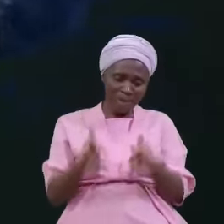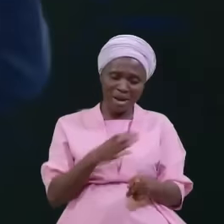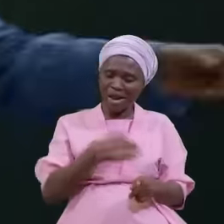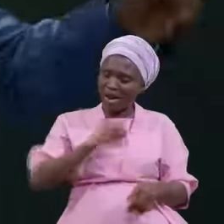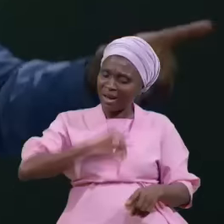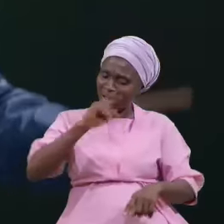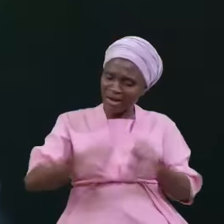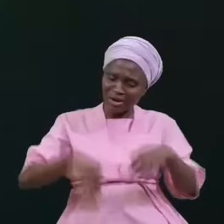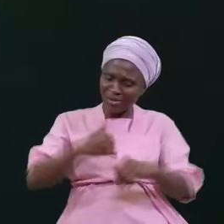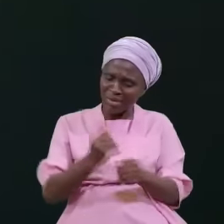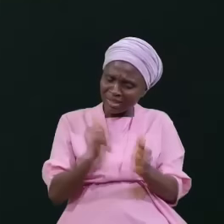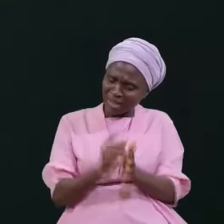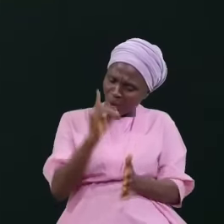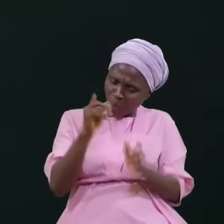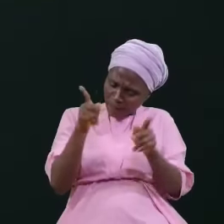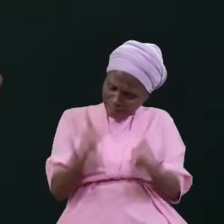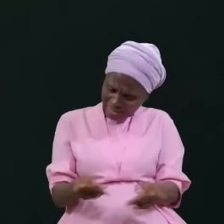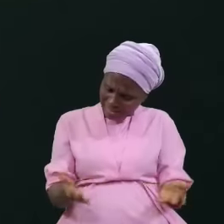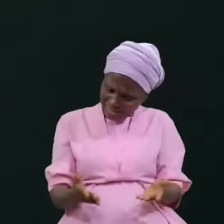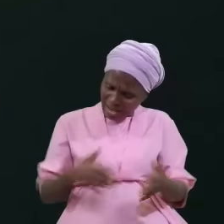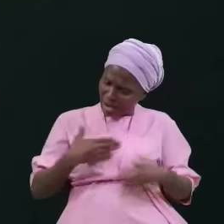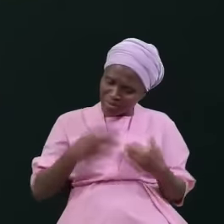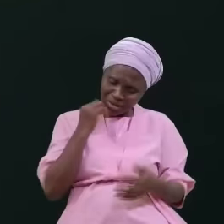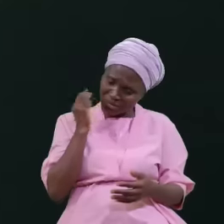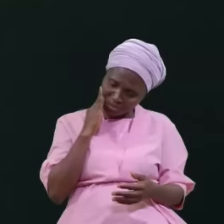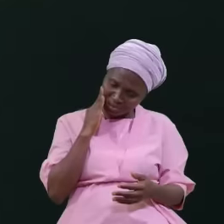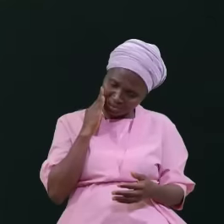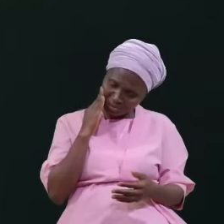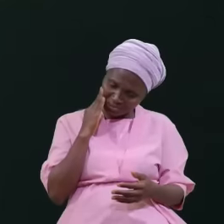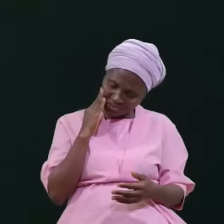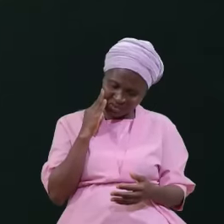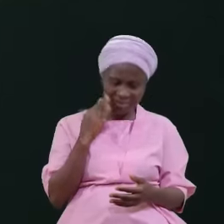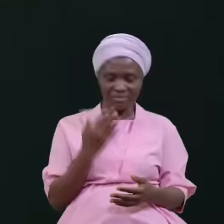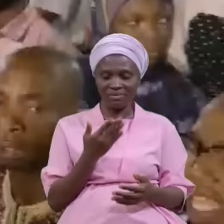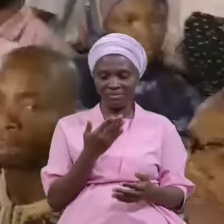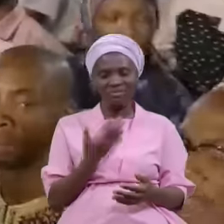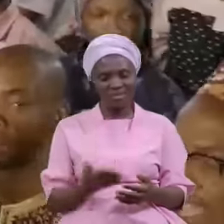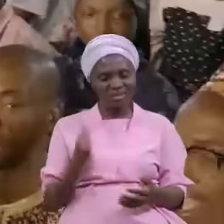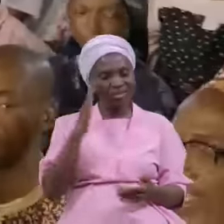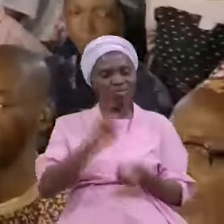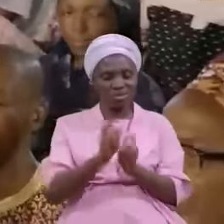here happy at home. Things were changing my life.